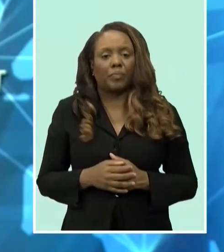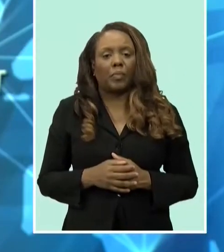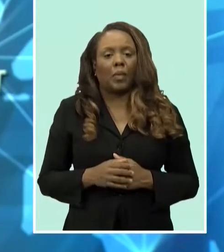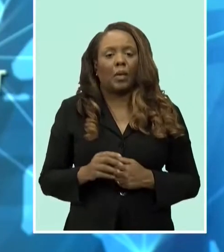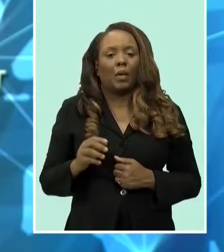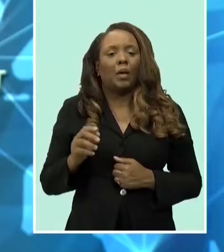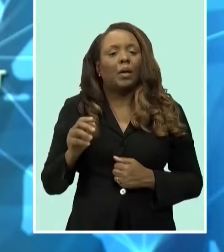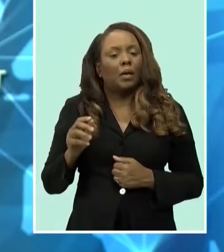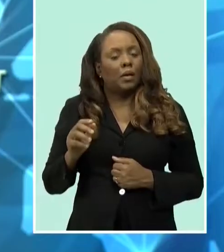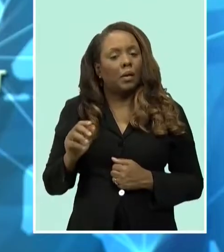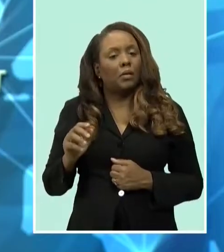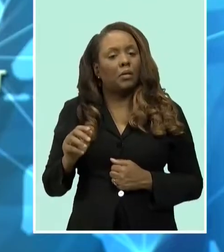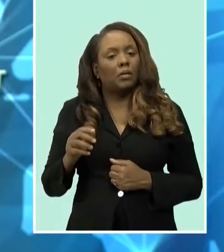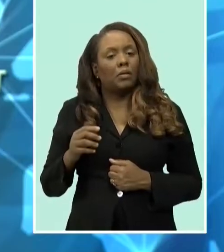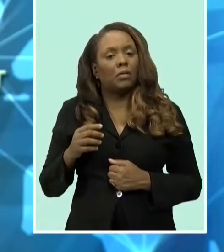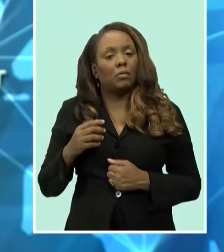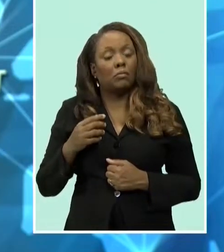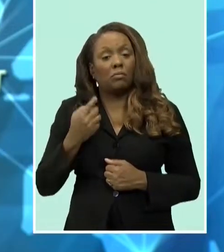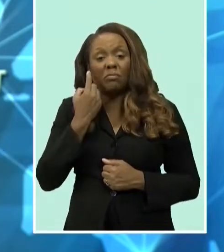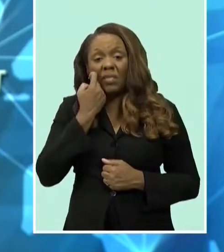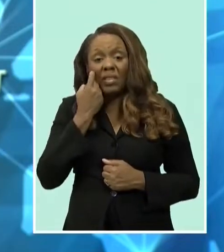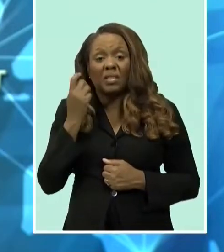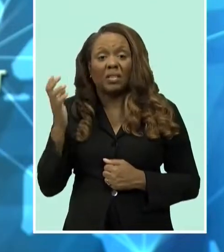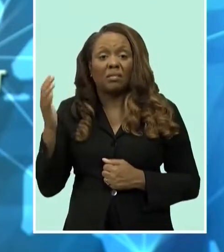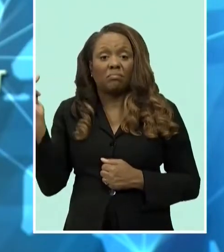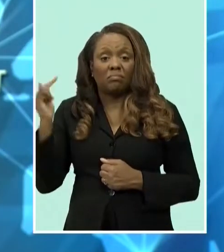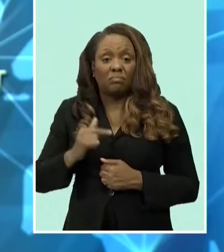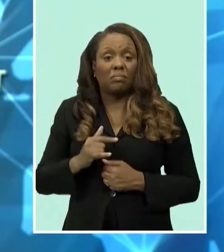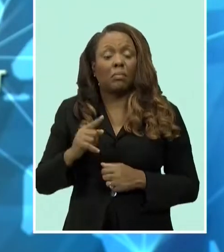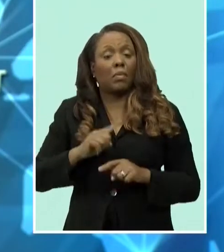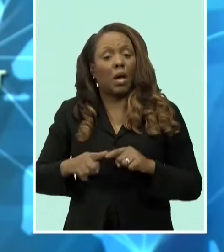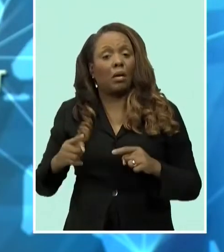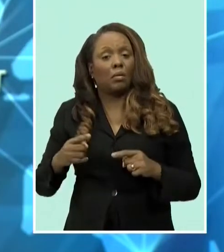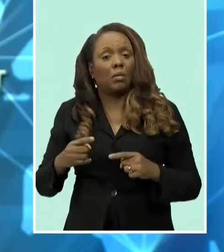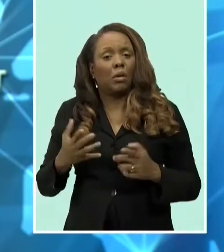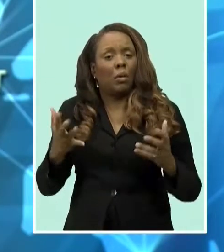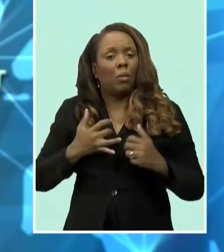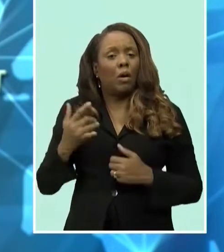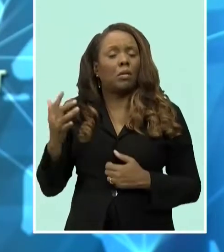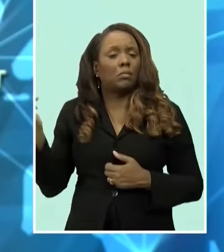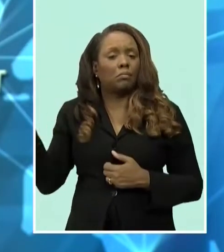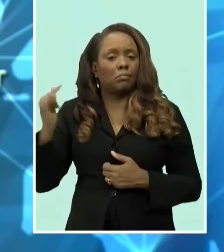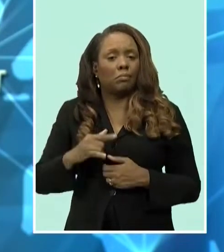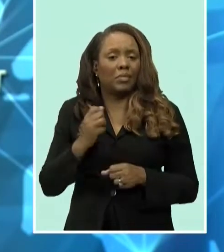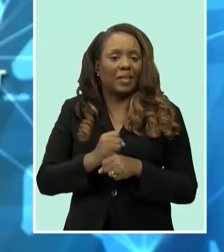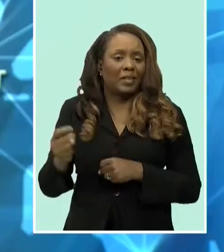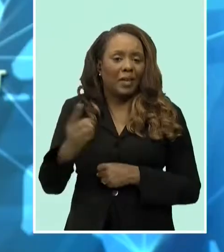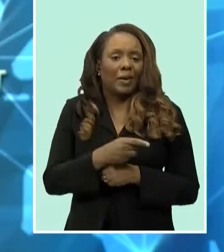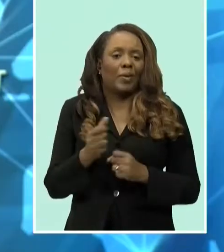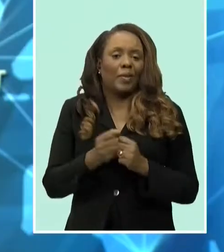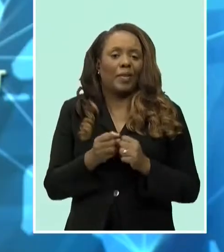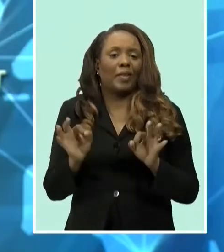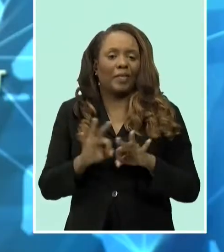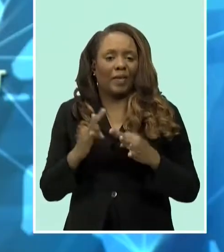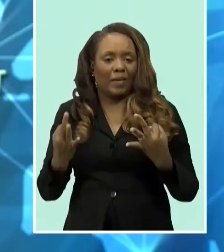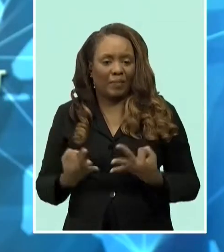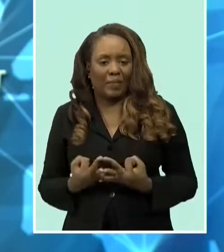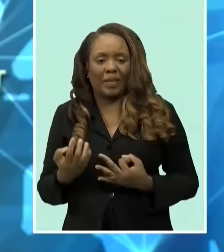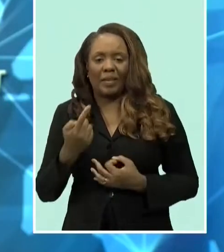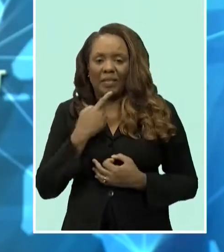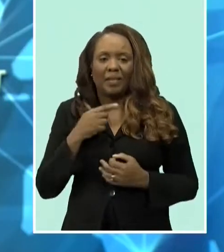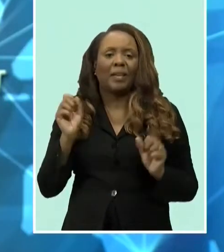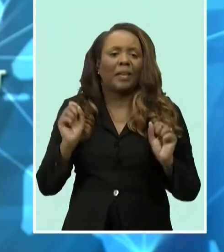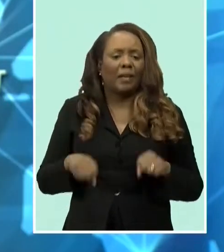little more than a day, he says he's encouraged to return next year for a visit with his family. He says consistent two-way tourism can be